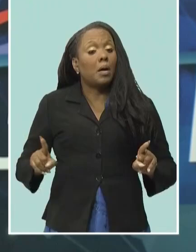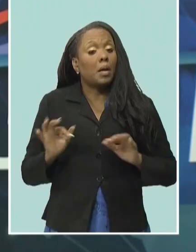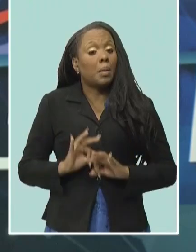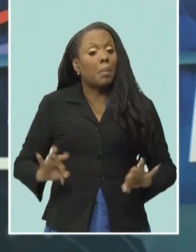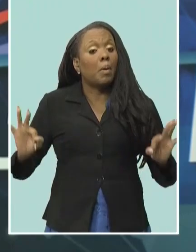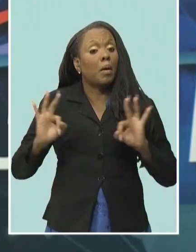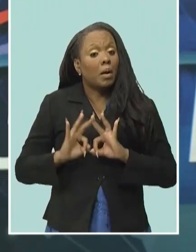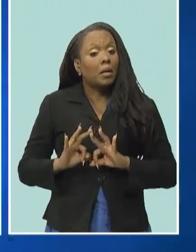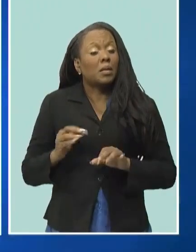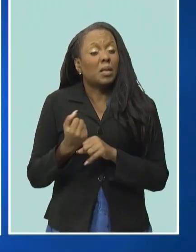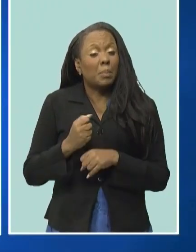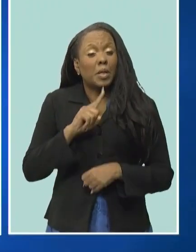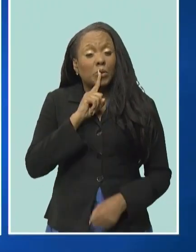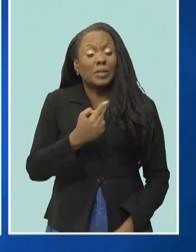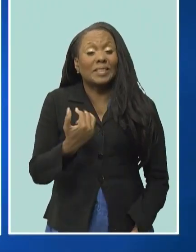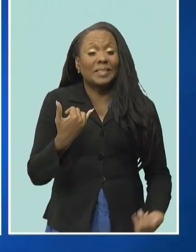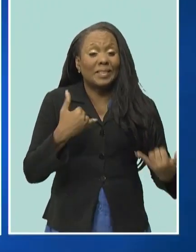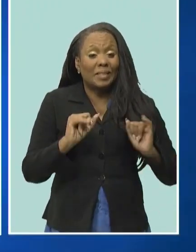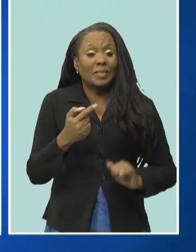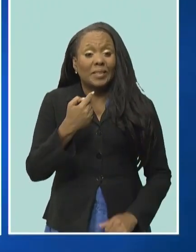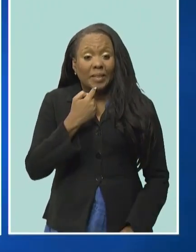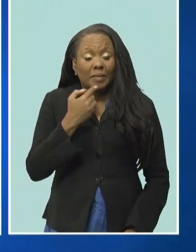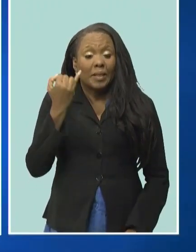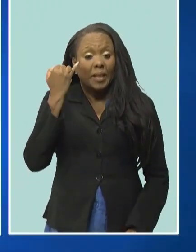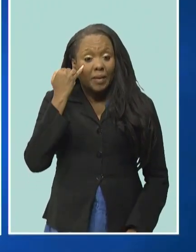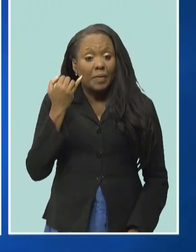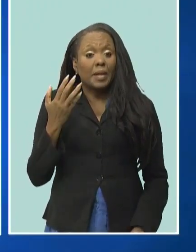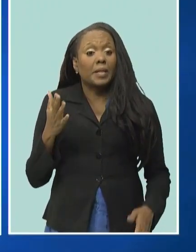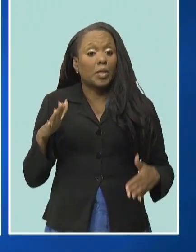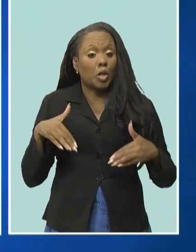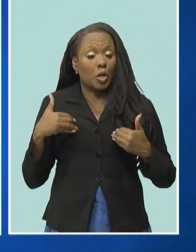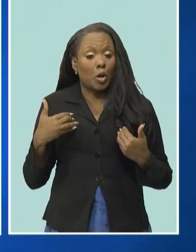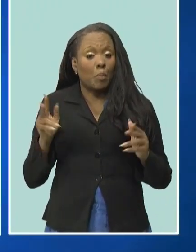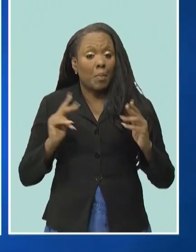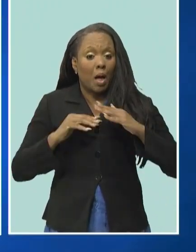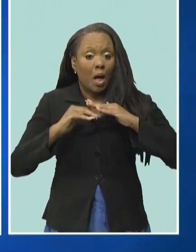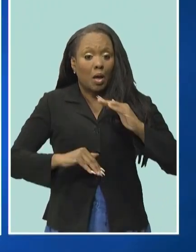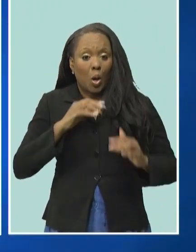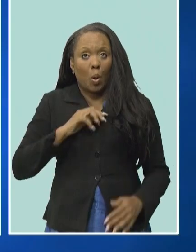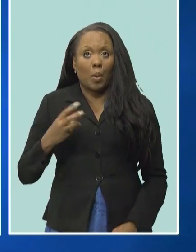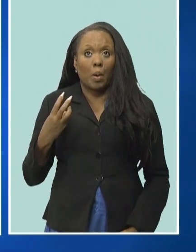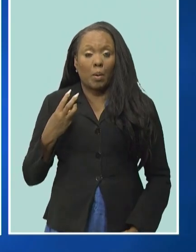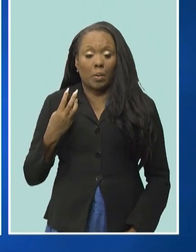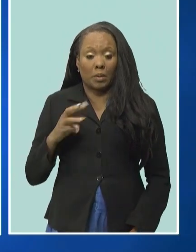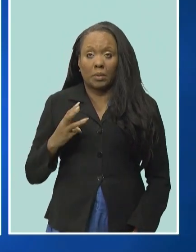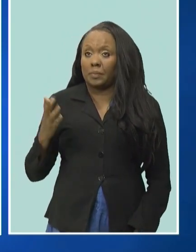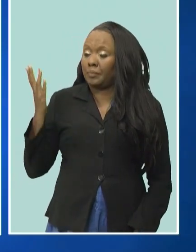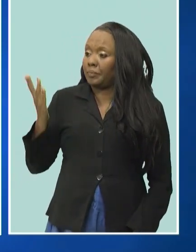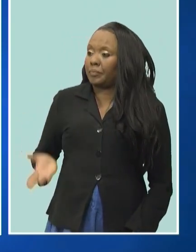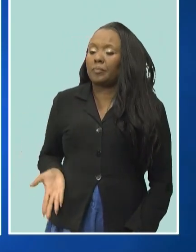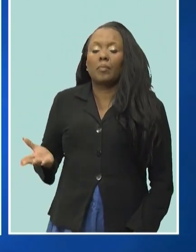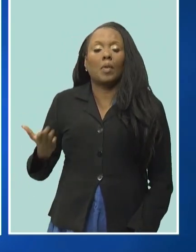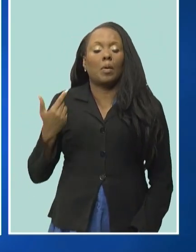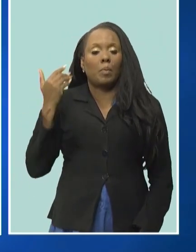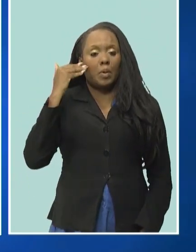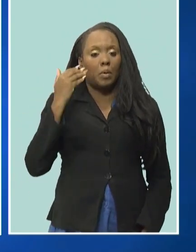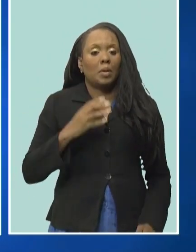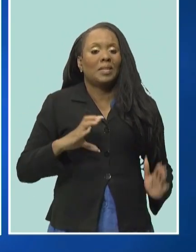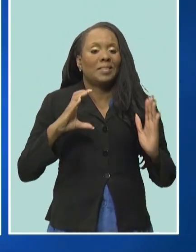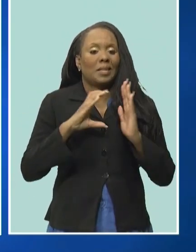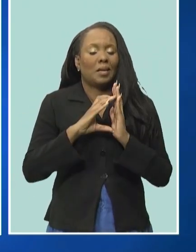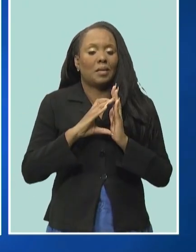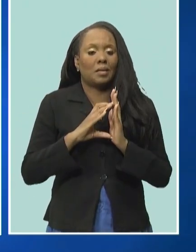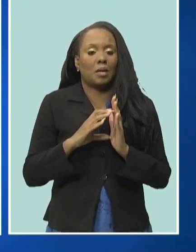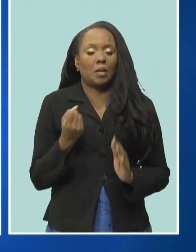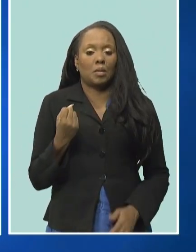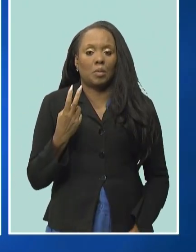individuals. I do have some immediate concerns in relation to the striking down of the offences created in Section 12, since that section